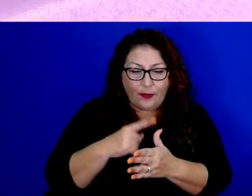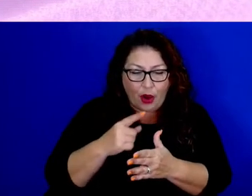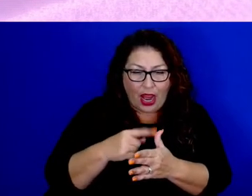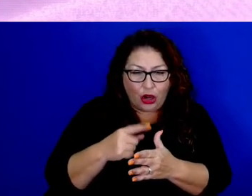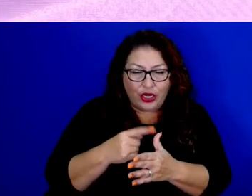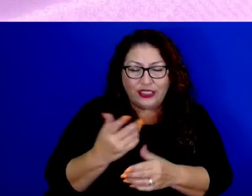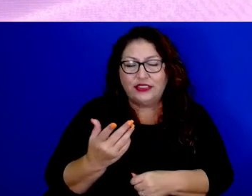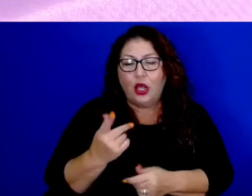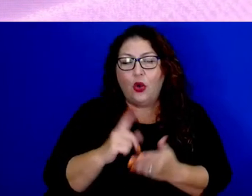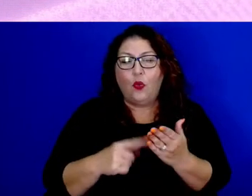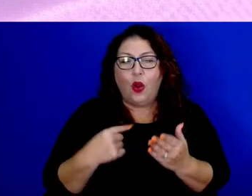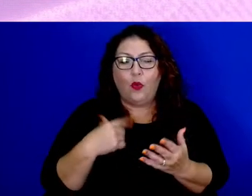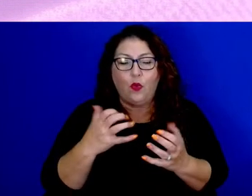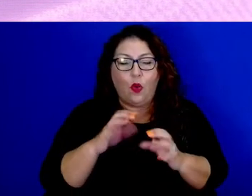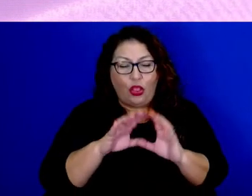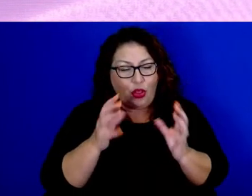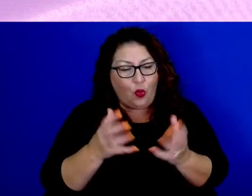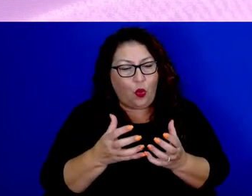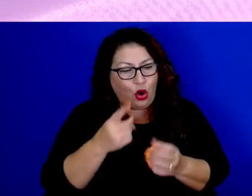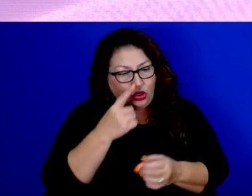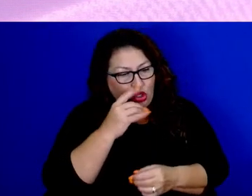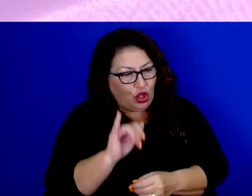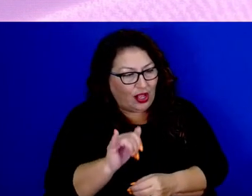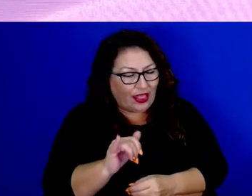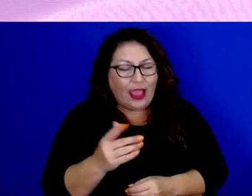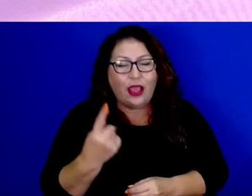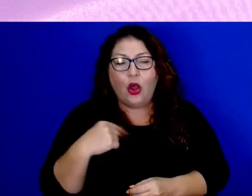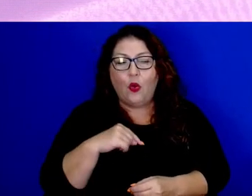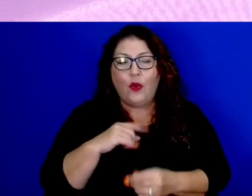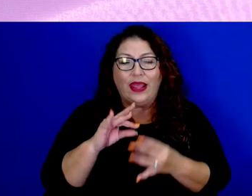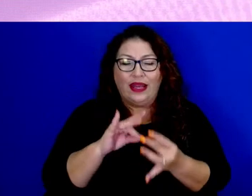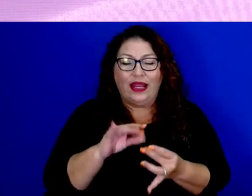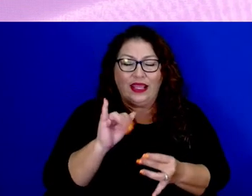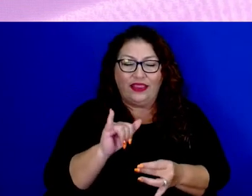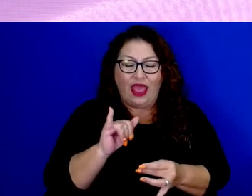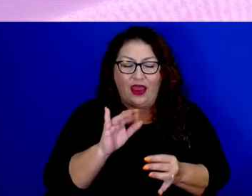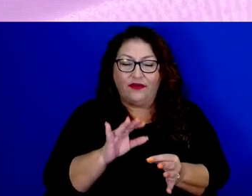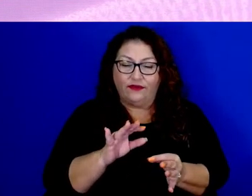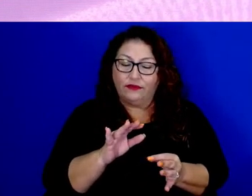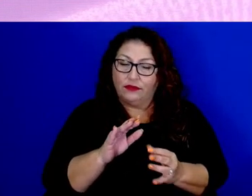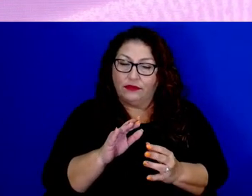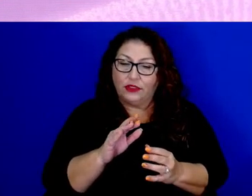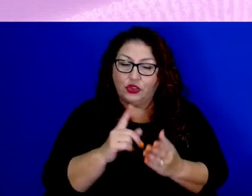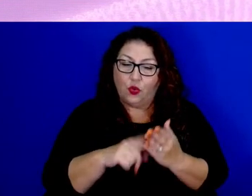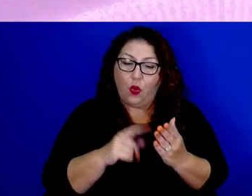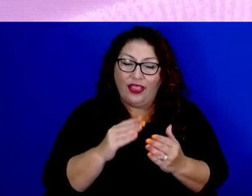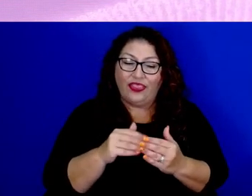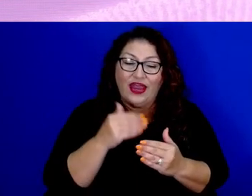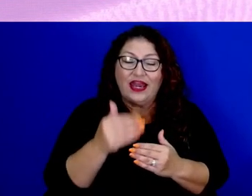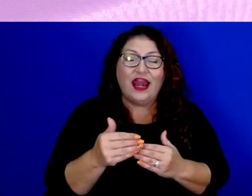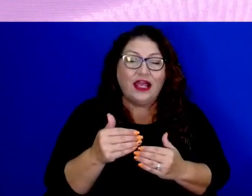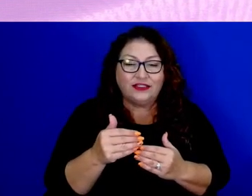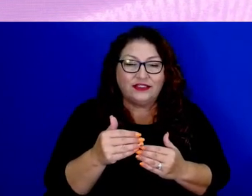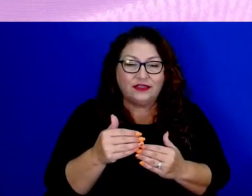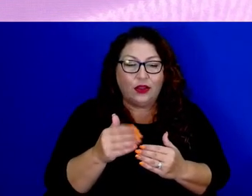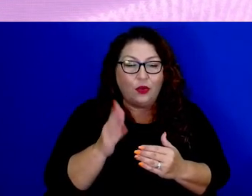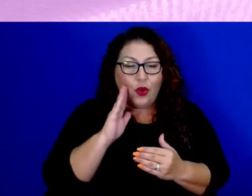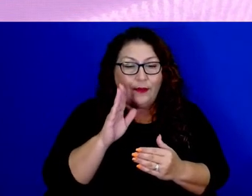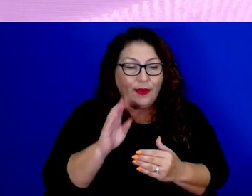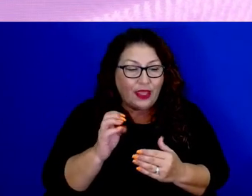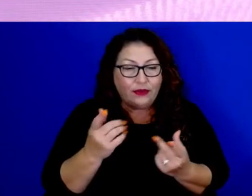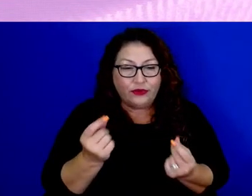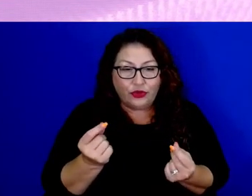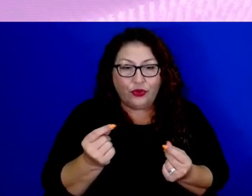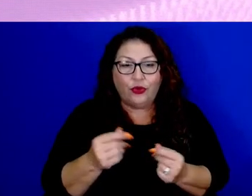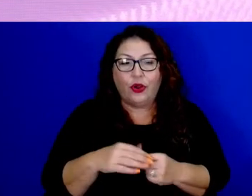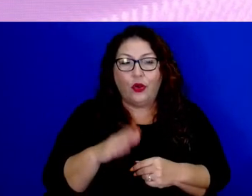world to look like. So we link this very much to what the next threat will be. Will it be AMR? Is it climate change,